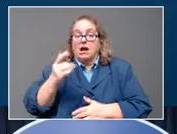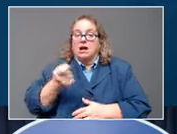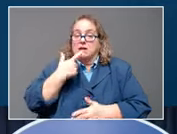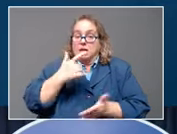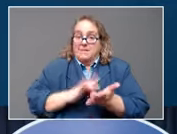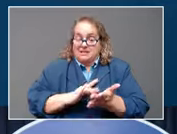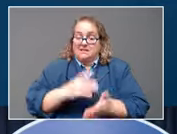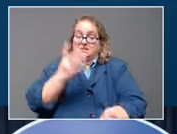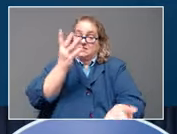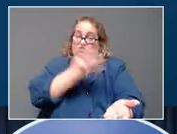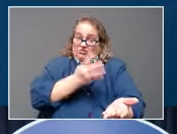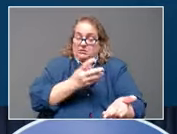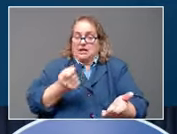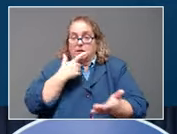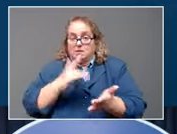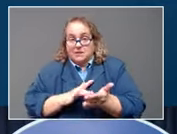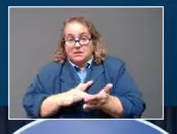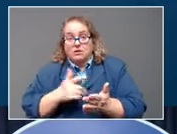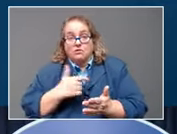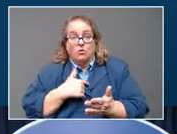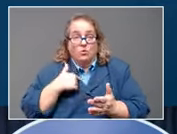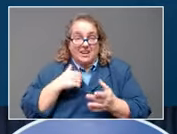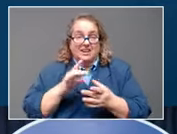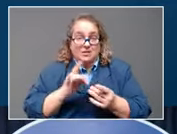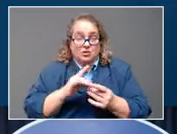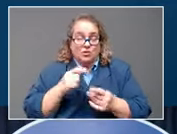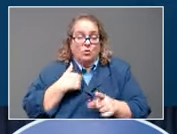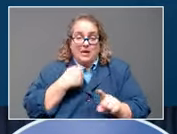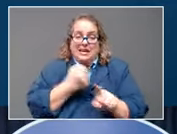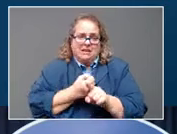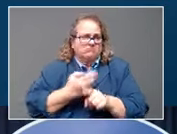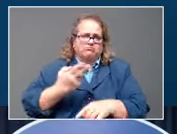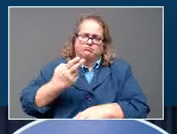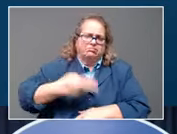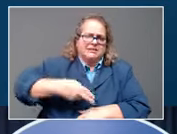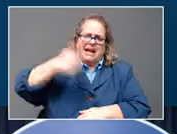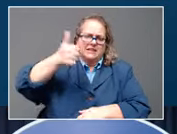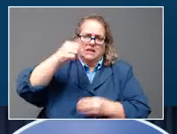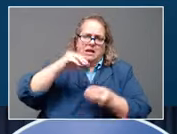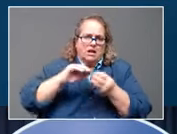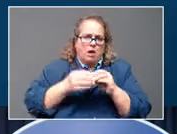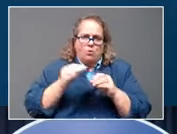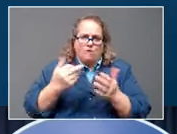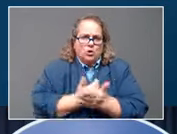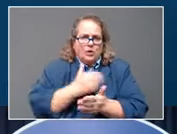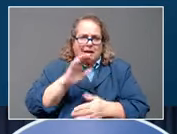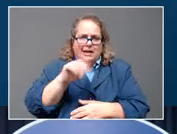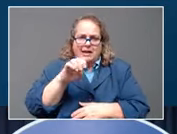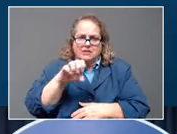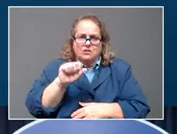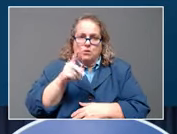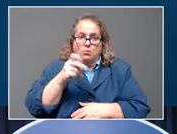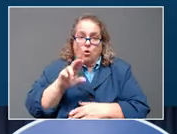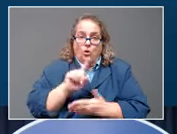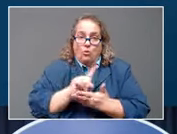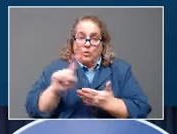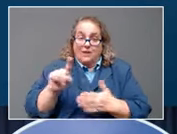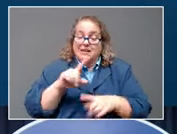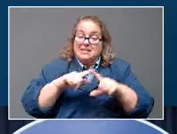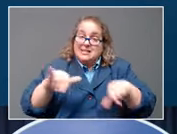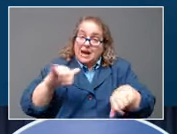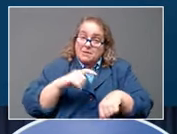we've mentioned, we've hit stratospheric new heights for the number of new cases per week. At the same time, Omicron rendered useless 2 of the